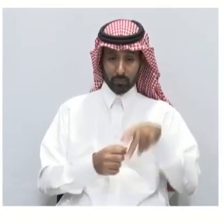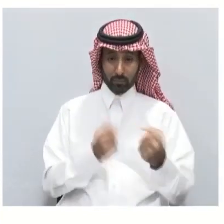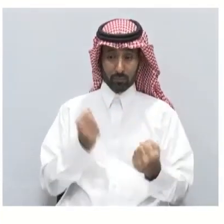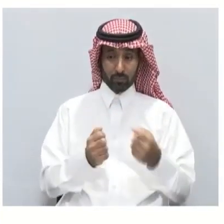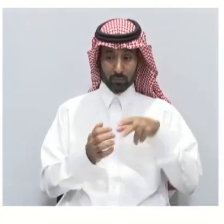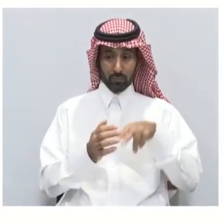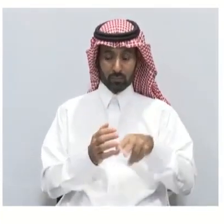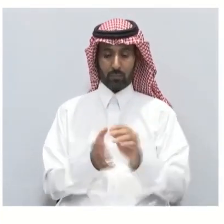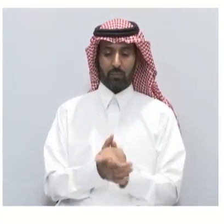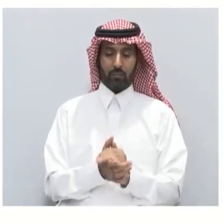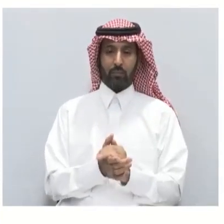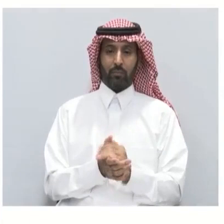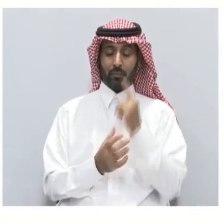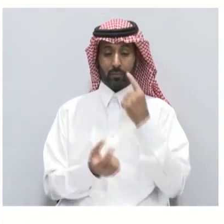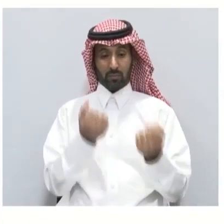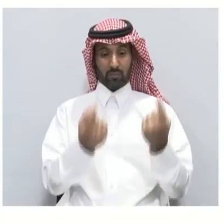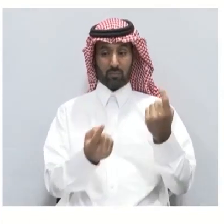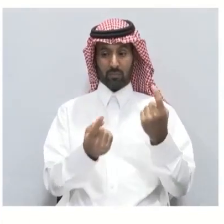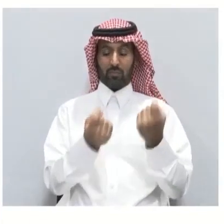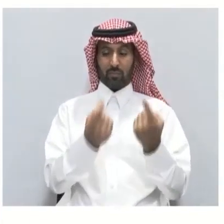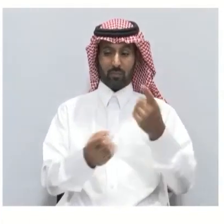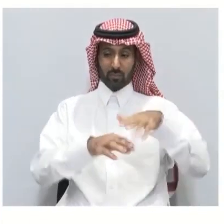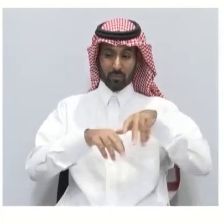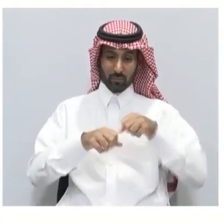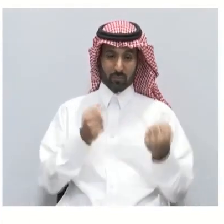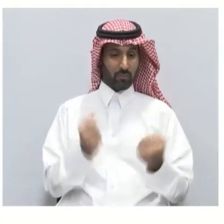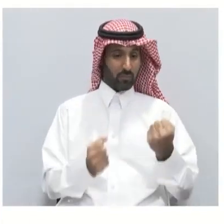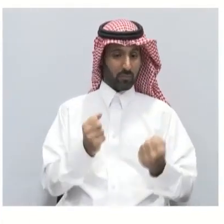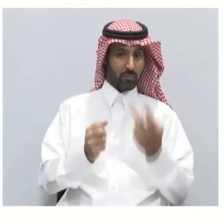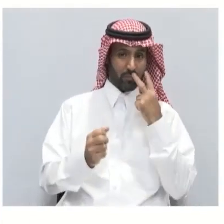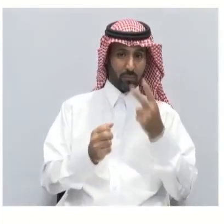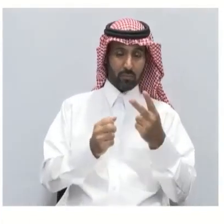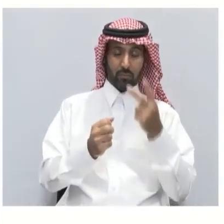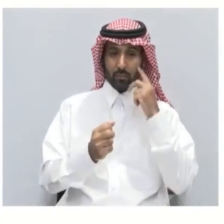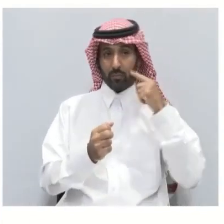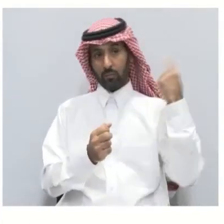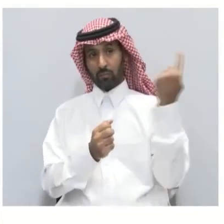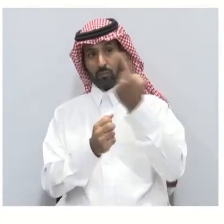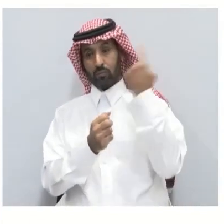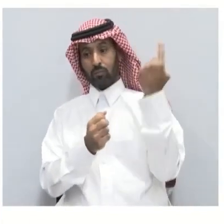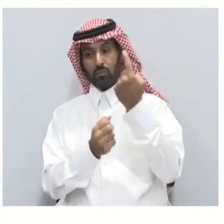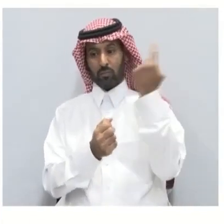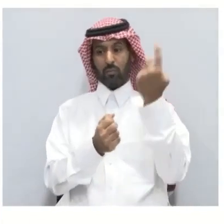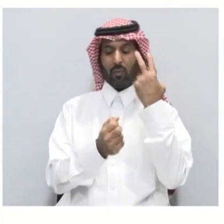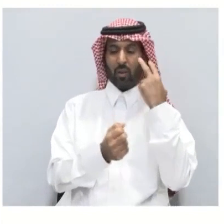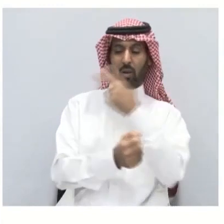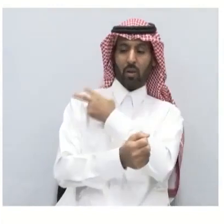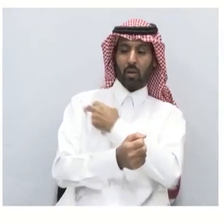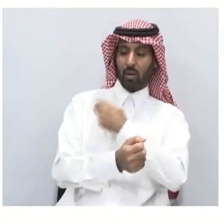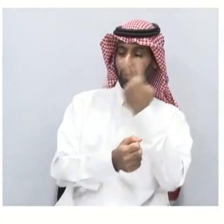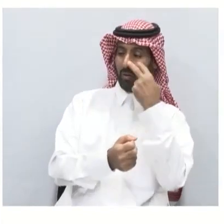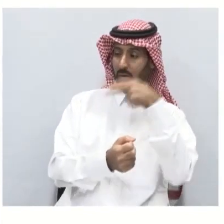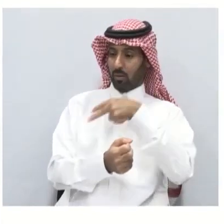into a cornfield. Newton is being pursued by a canine unit, a helicopter, police deputies, and the